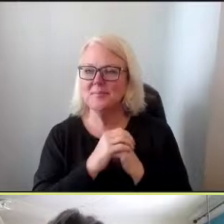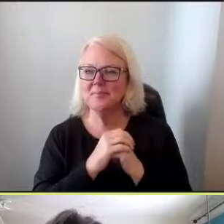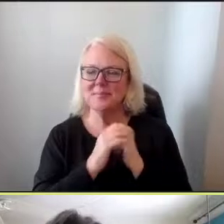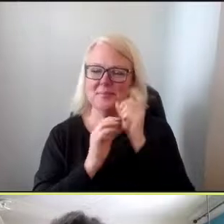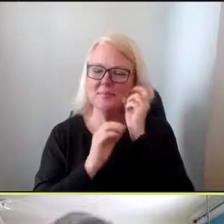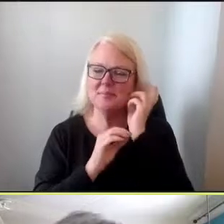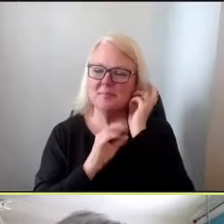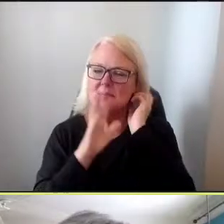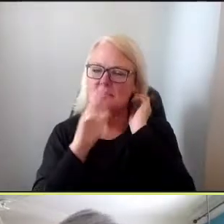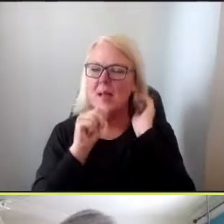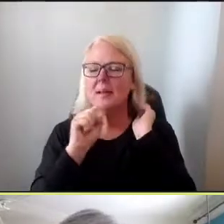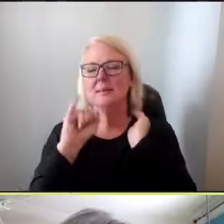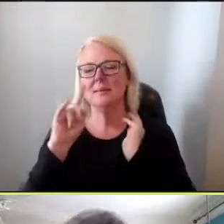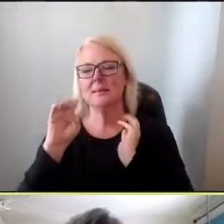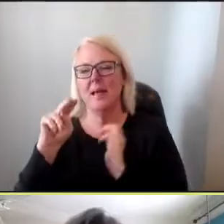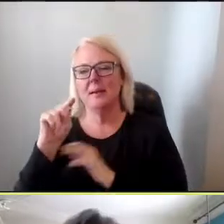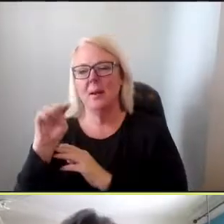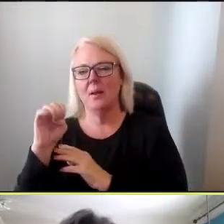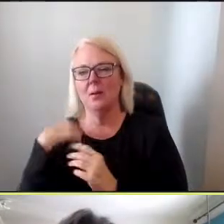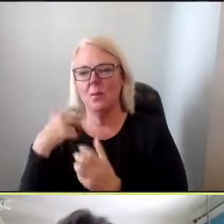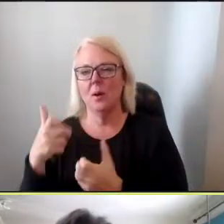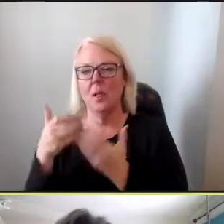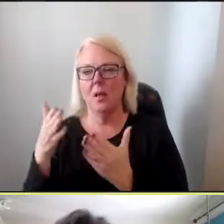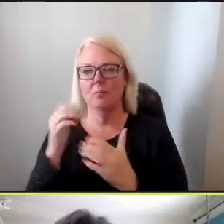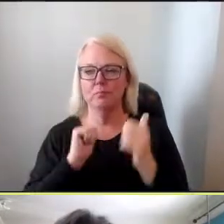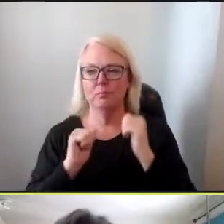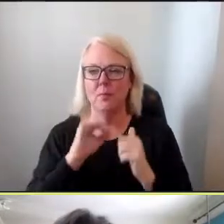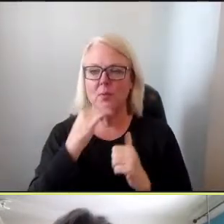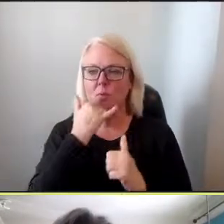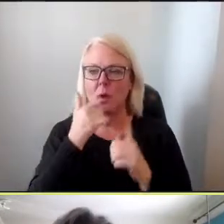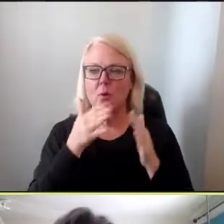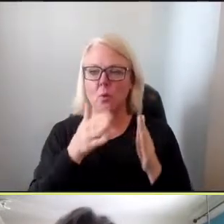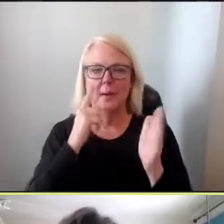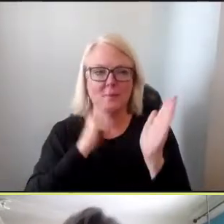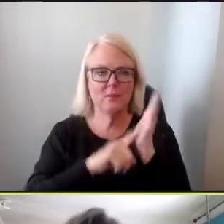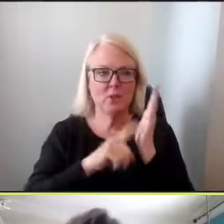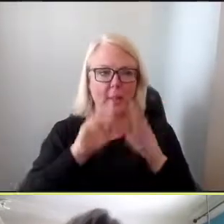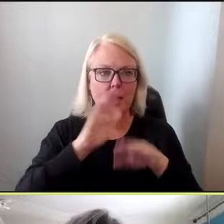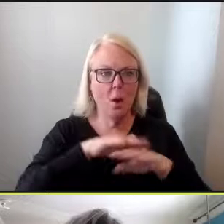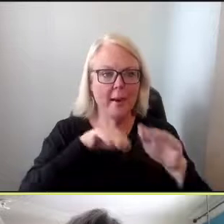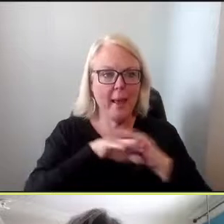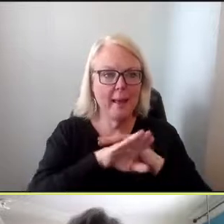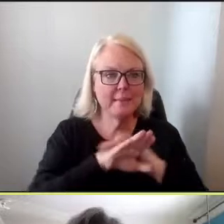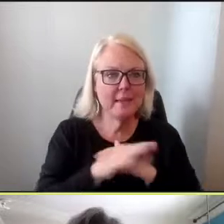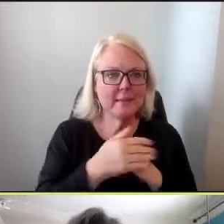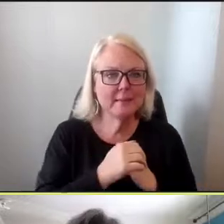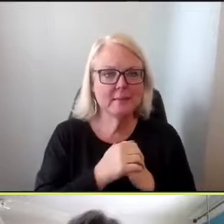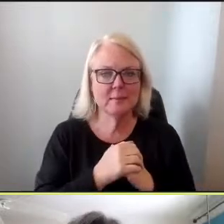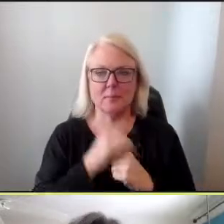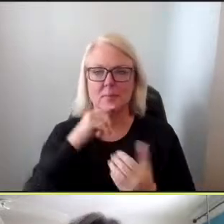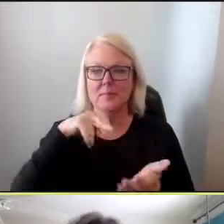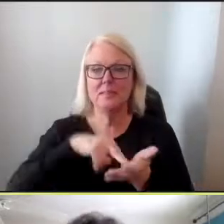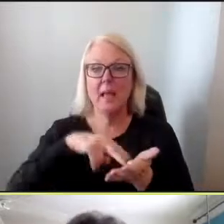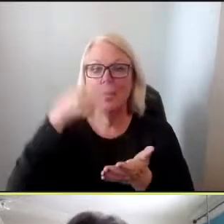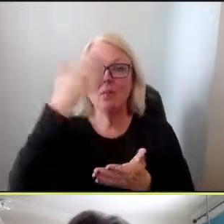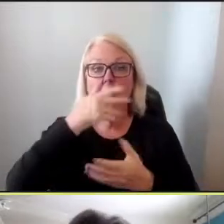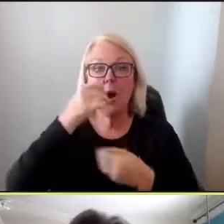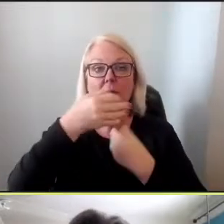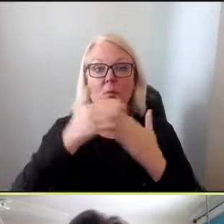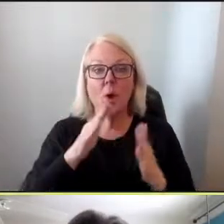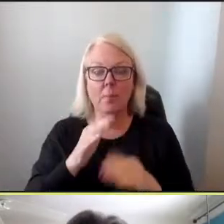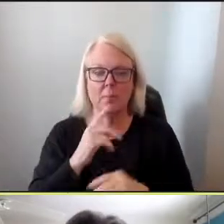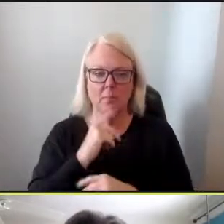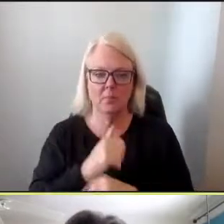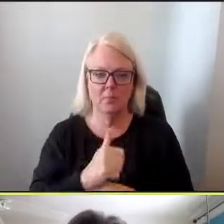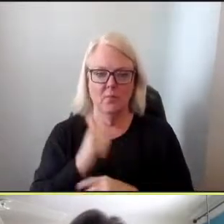As a side note, I would like to offer a dramatization of the wrong way to check on access. Stand at the front of a room, refuse